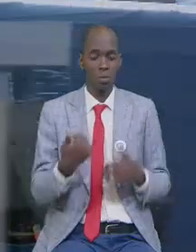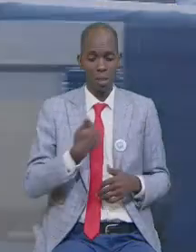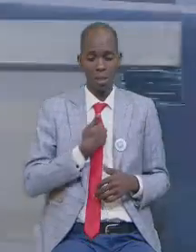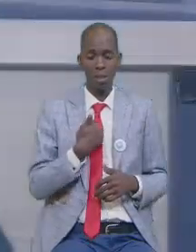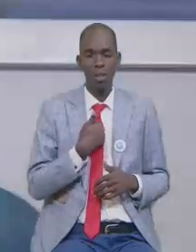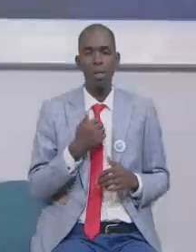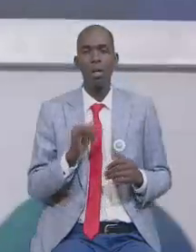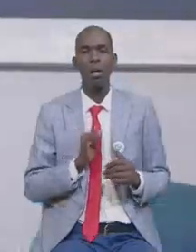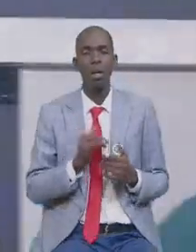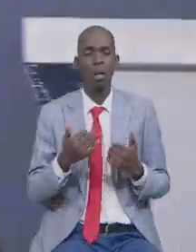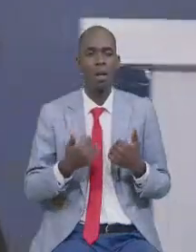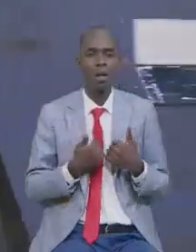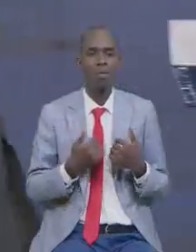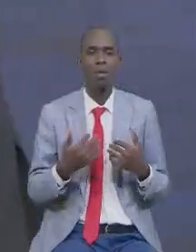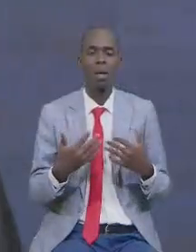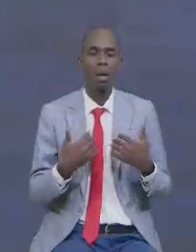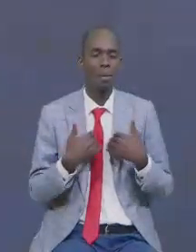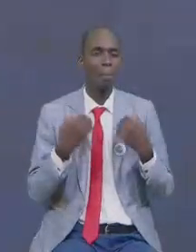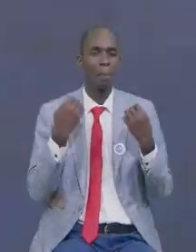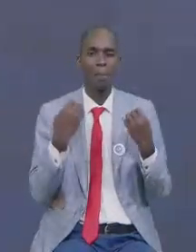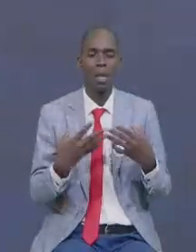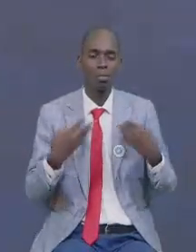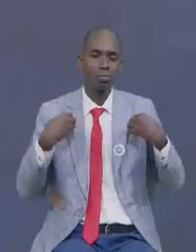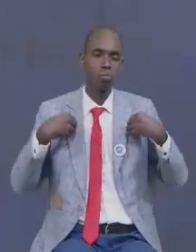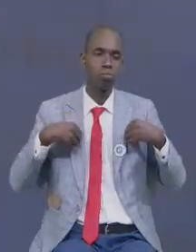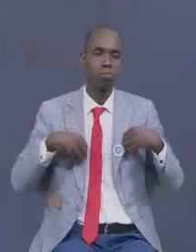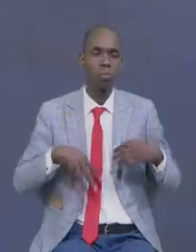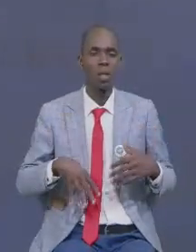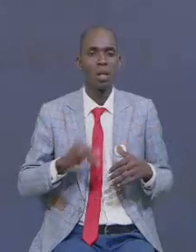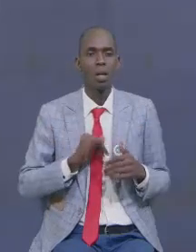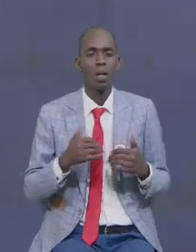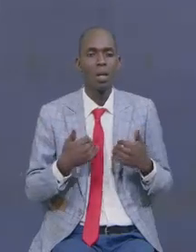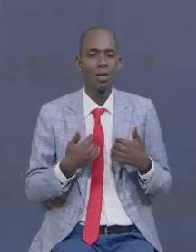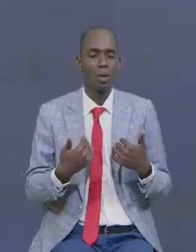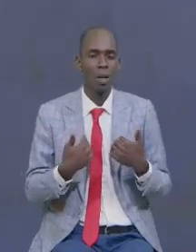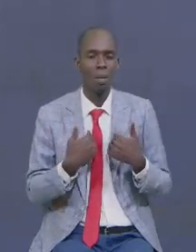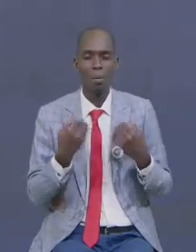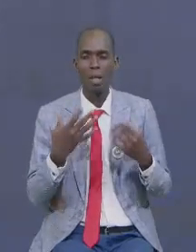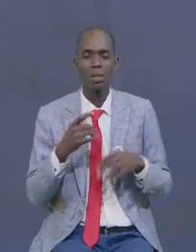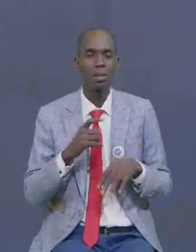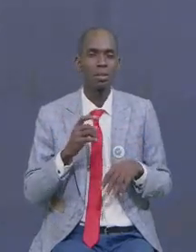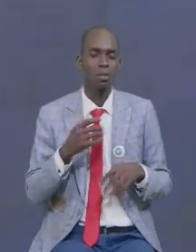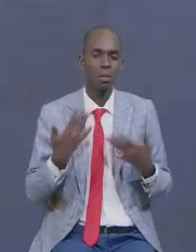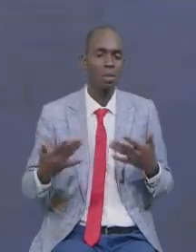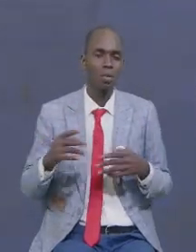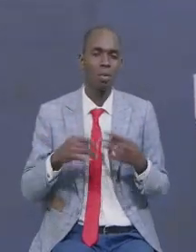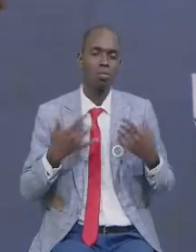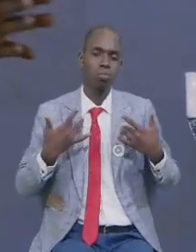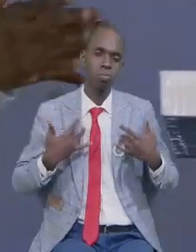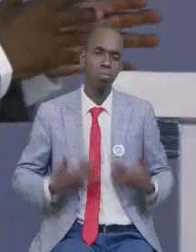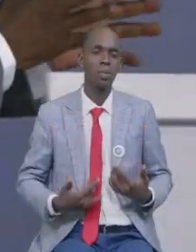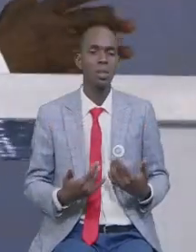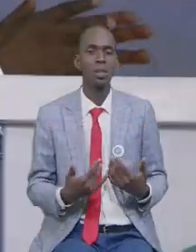had so much discouragement. I've had so much downtrodden kind of life. I've had